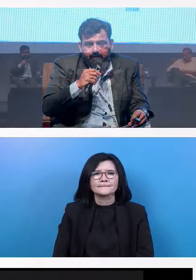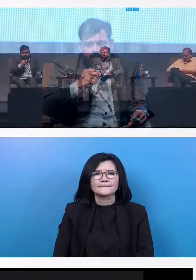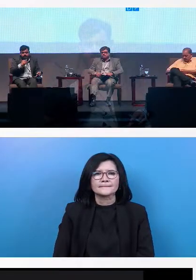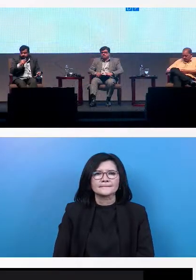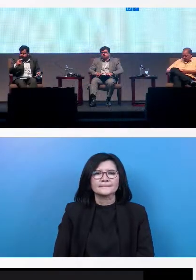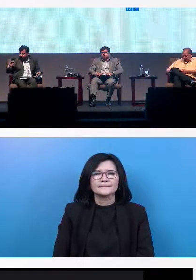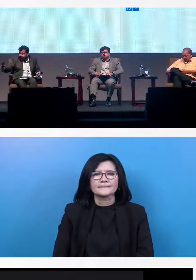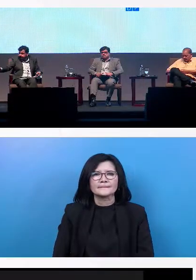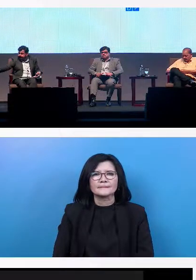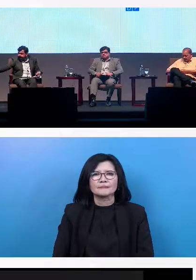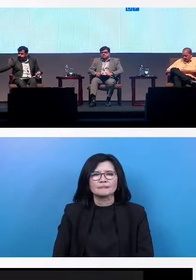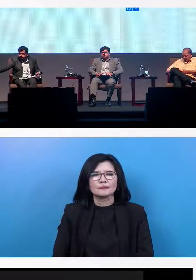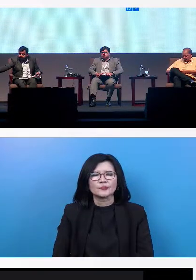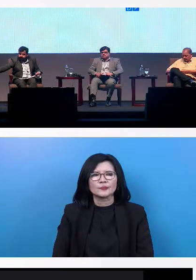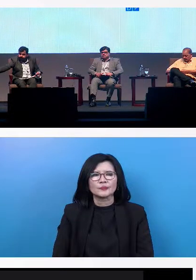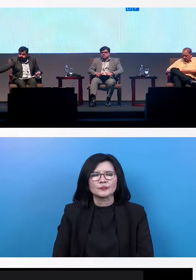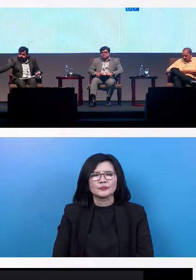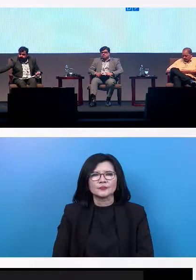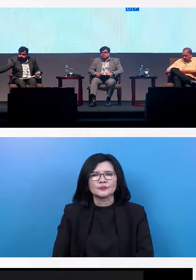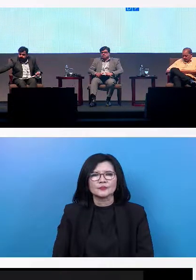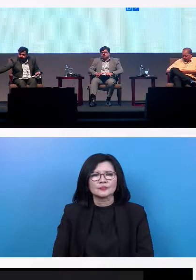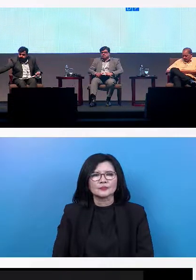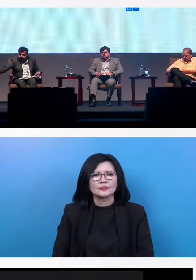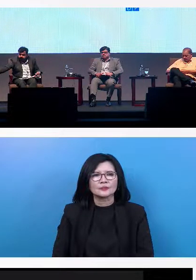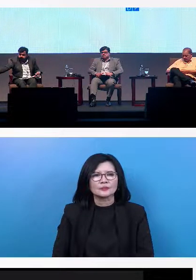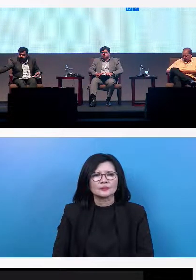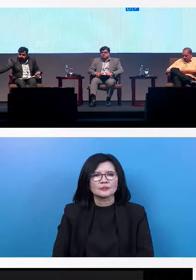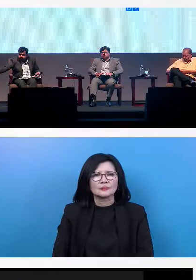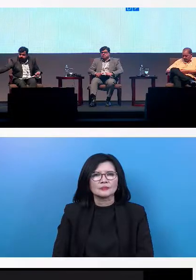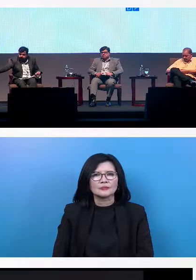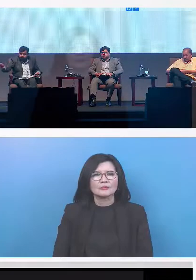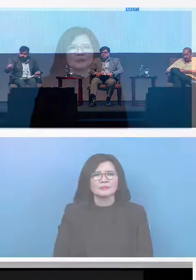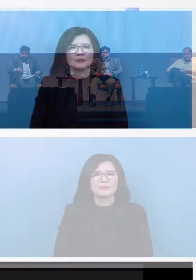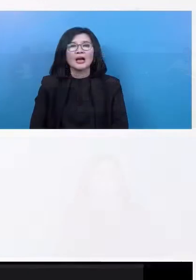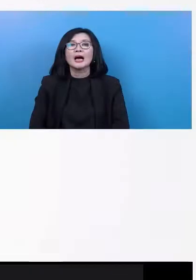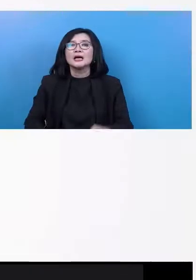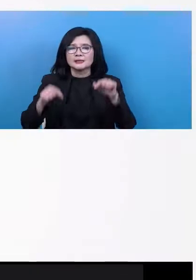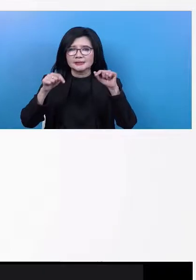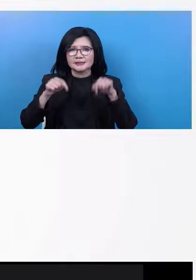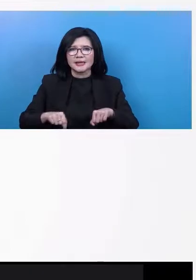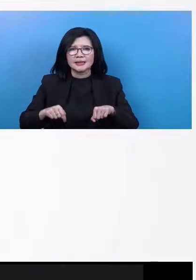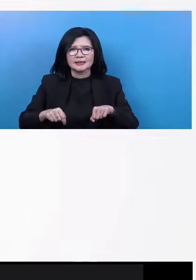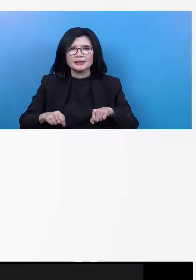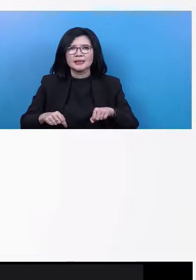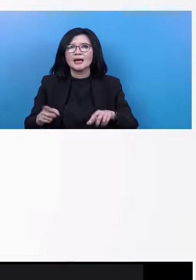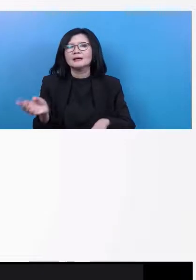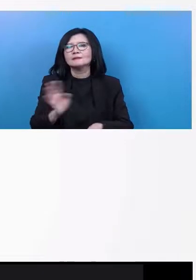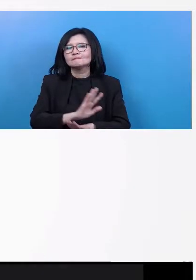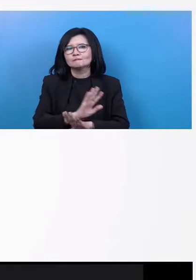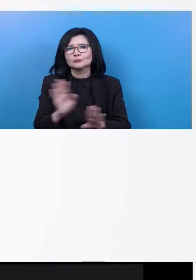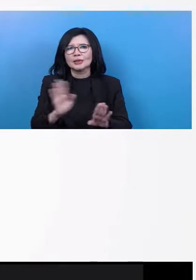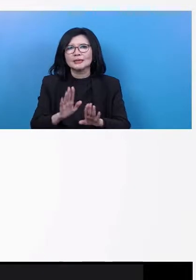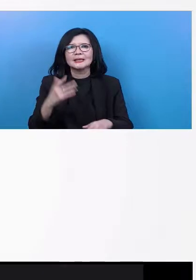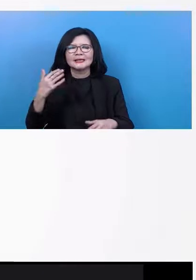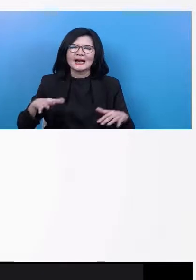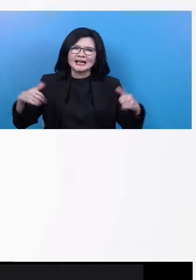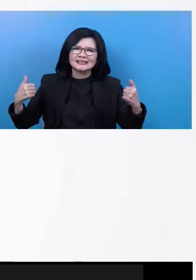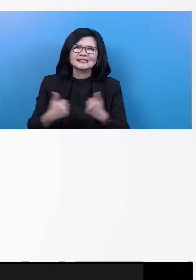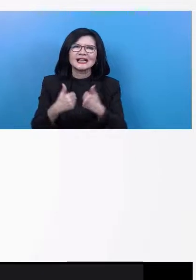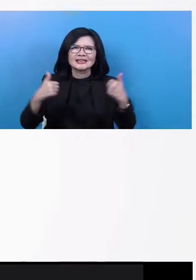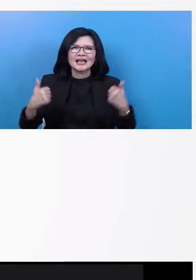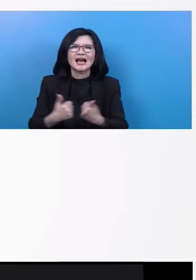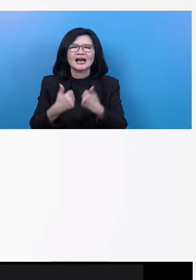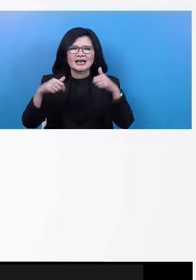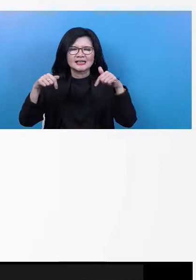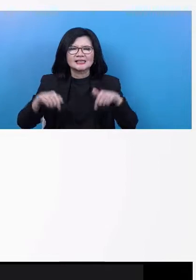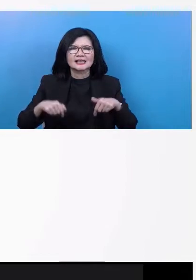Thank you, Abhilash. No, it doesn't at the moment, and I think that's one of the biggest challenges. And as I said earlier,